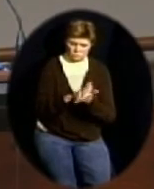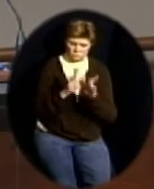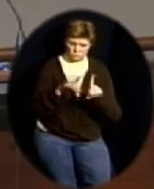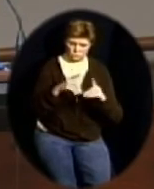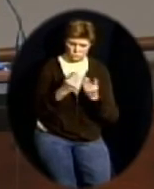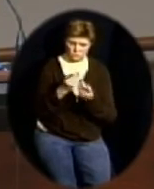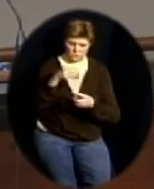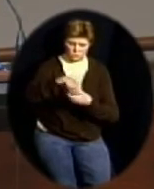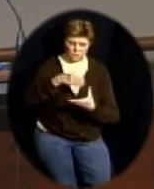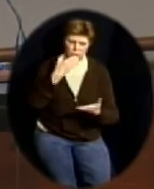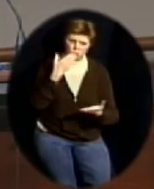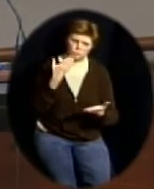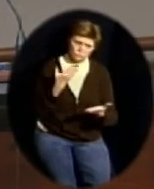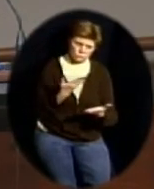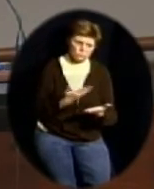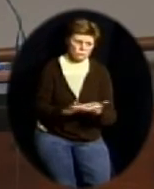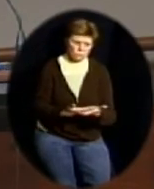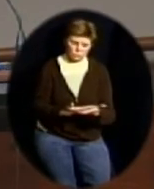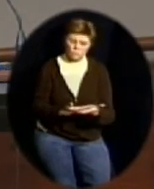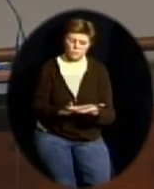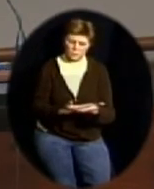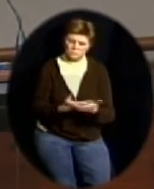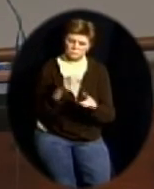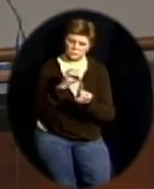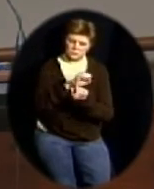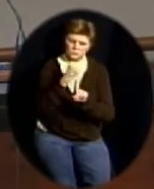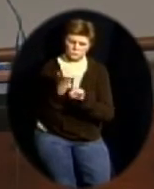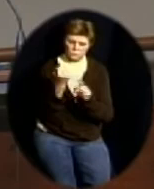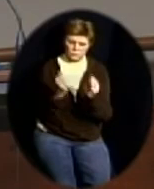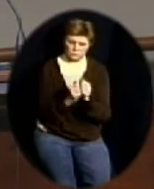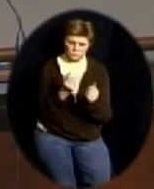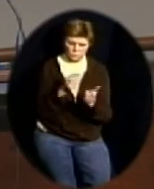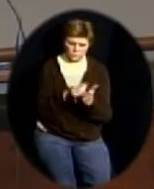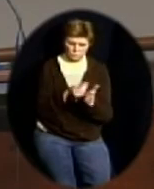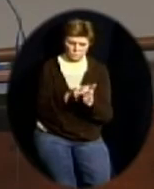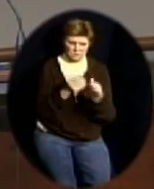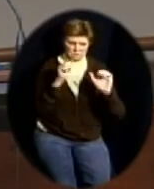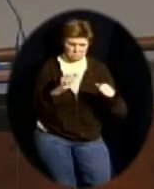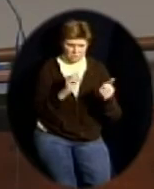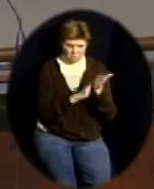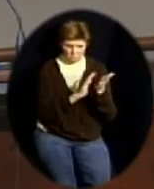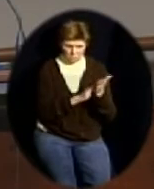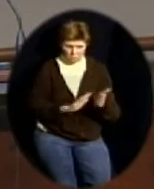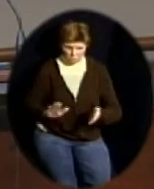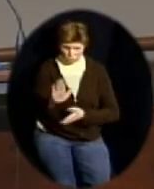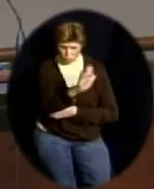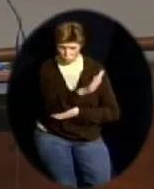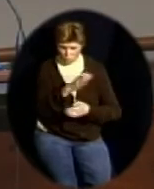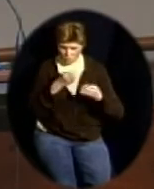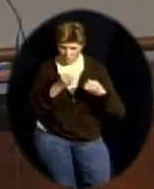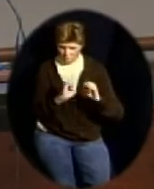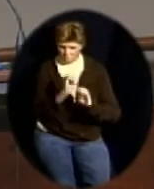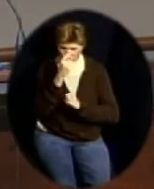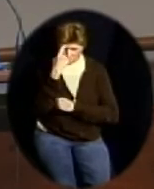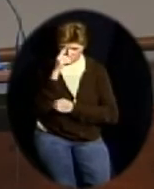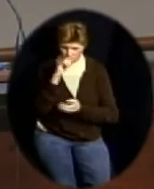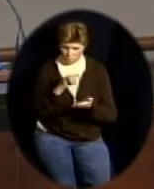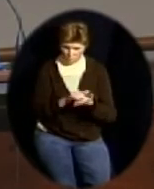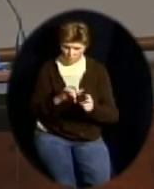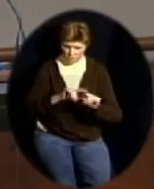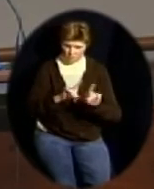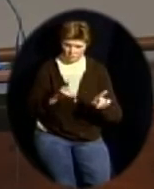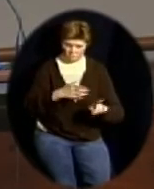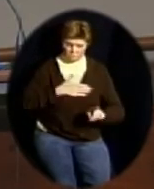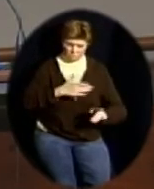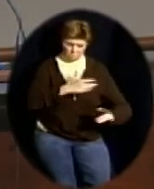to the credit of the guidance of the board and the staff members, I think that can be applauded. The concern I have is why or